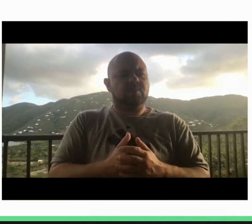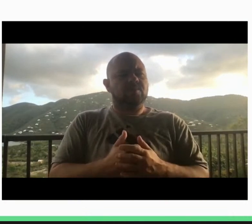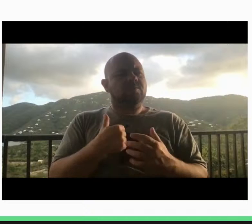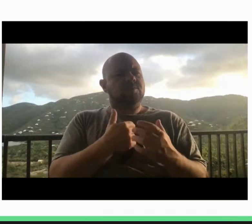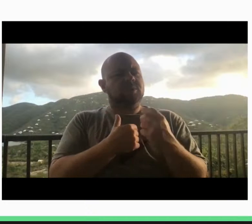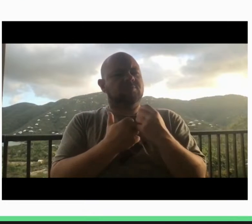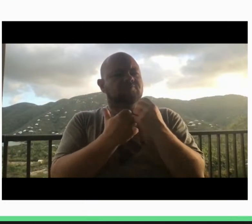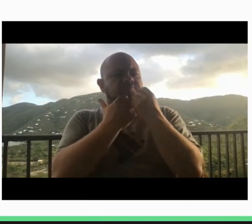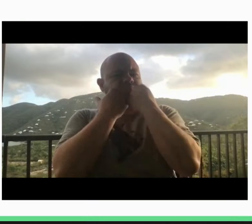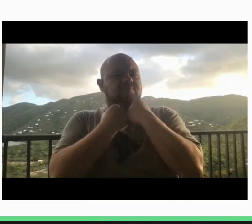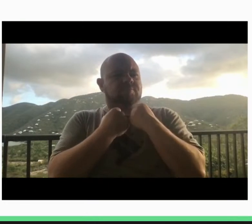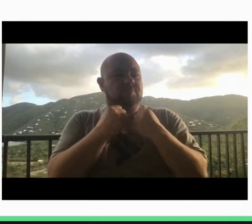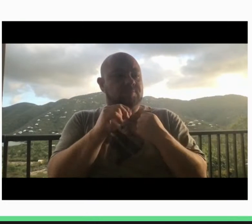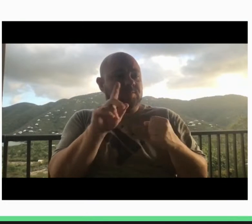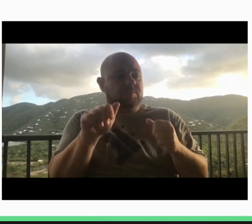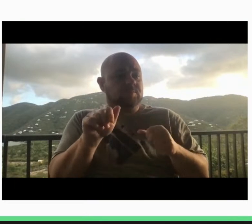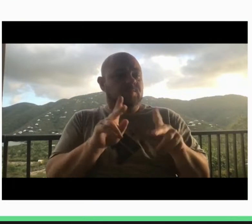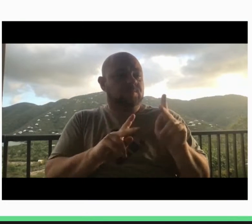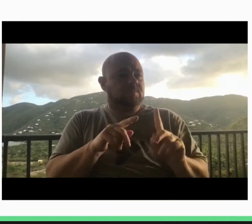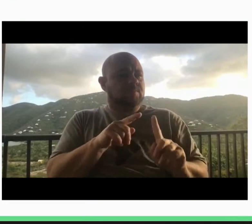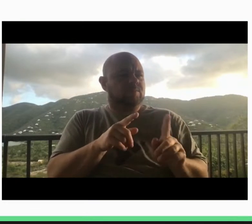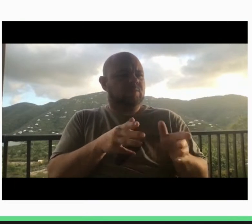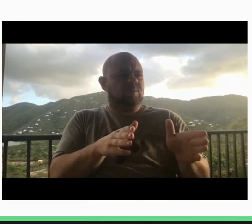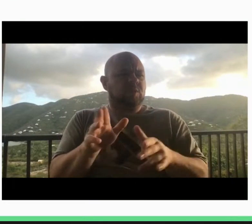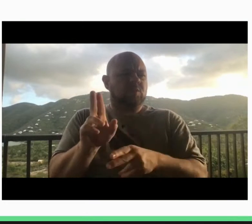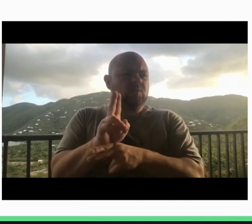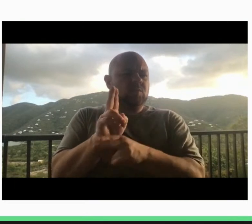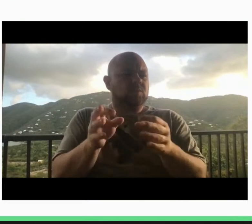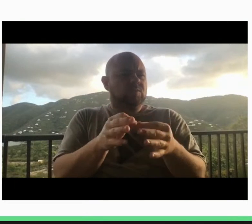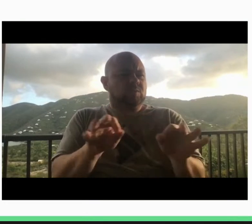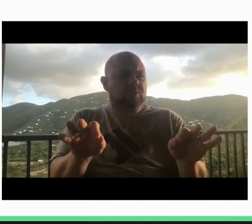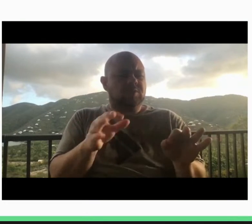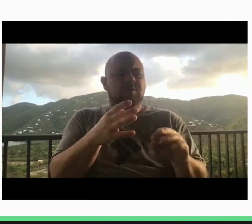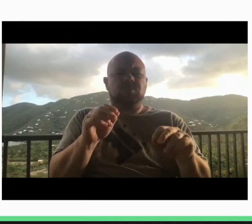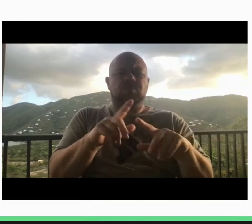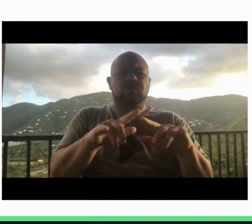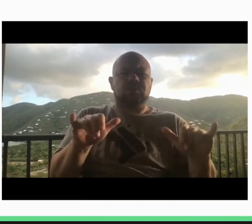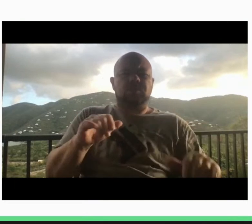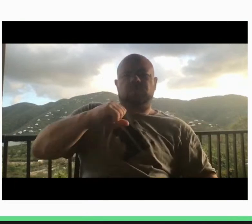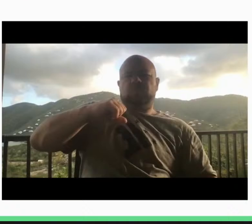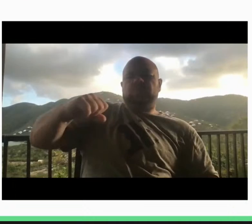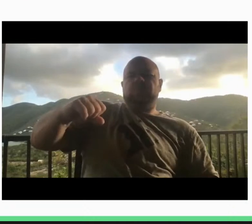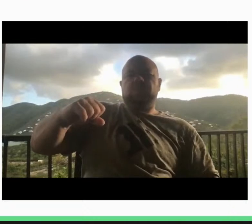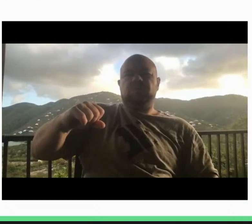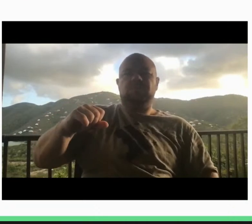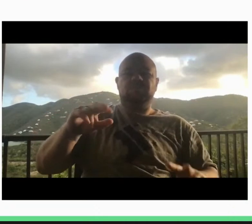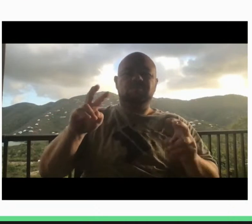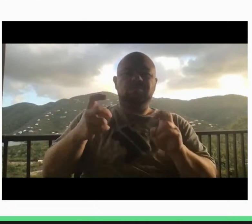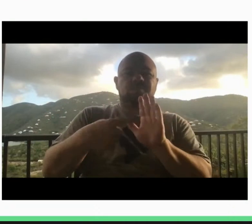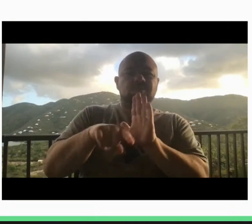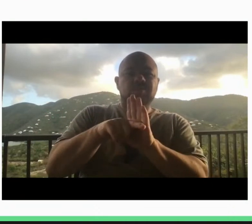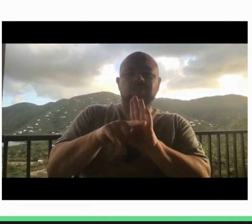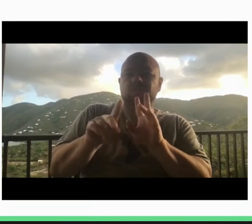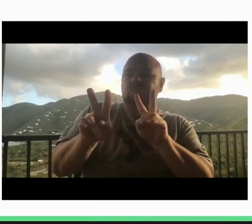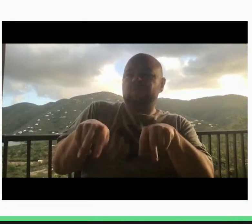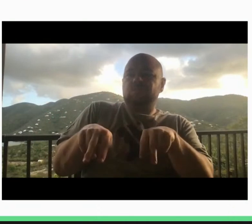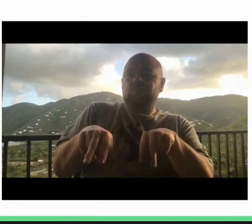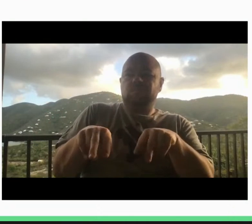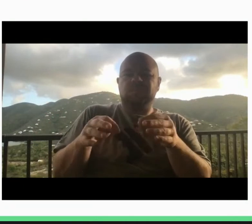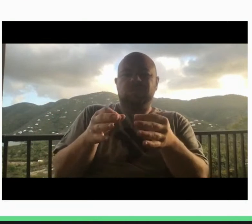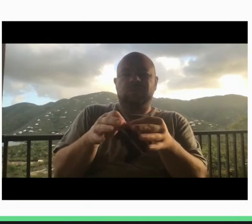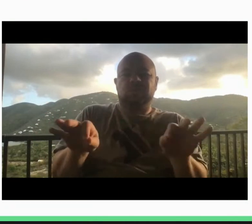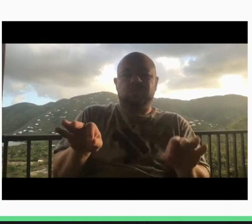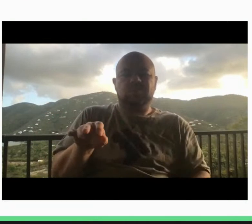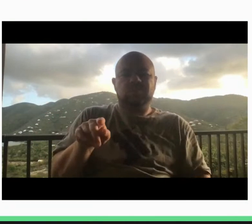that's not true. We value disabled people and the way they use language, and at the same time, we reject this